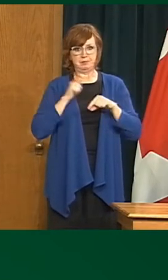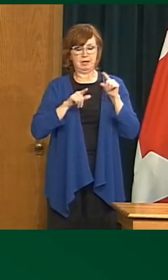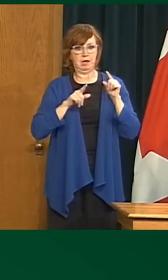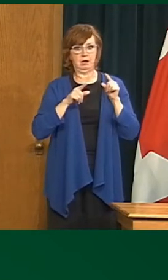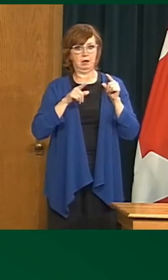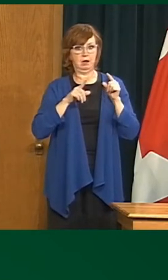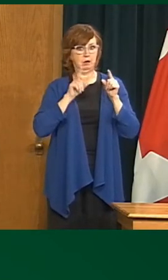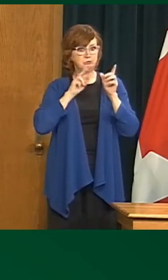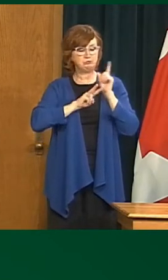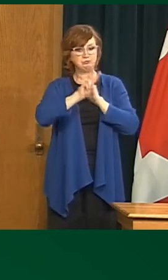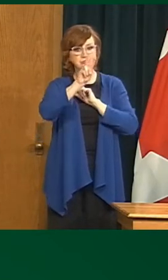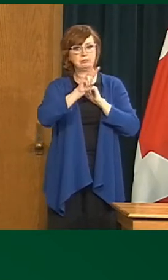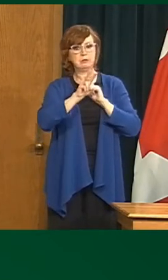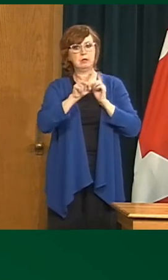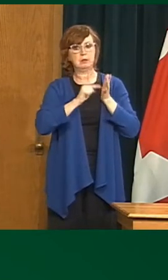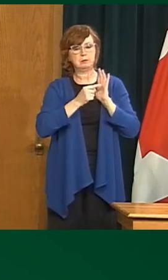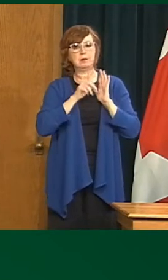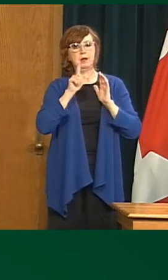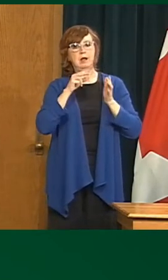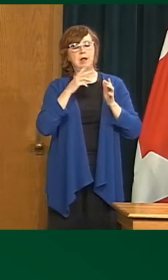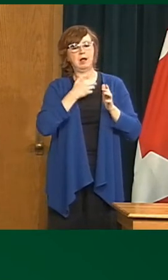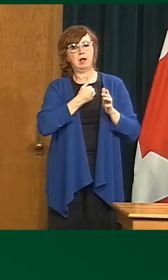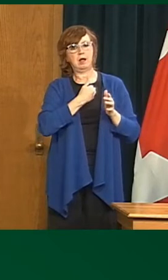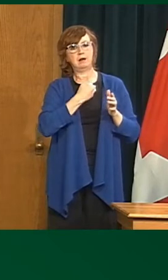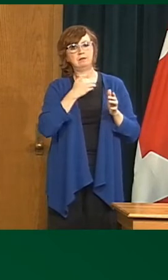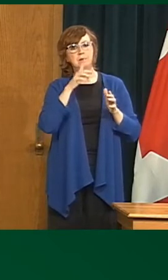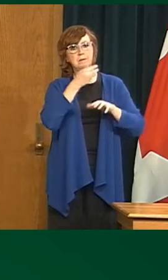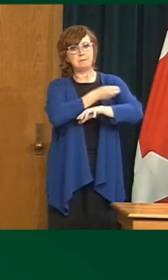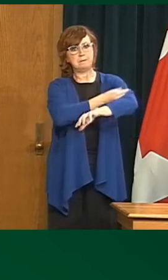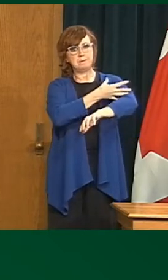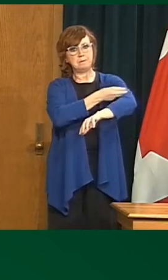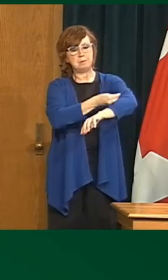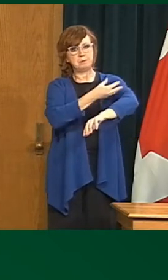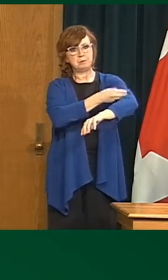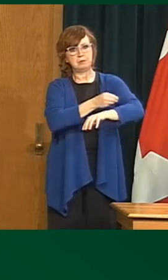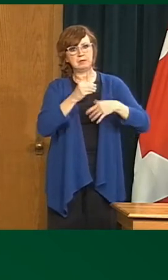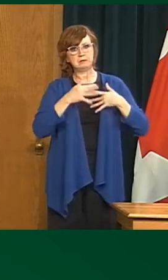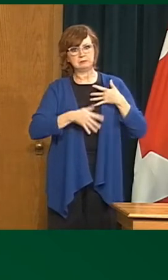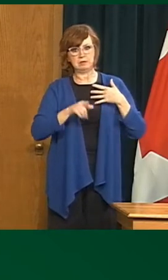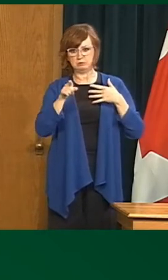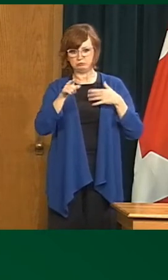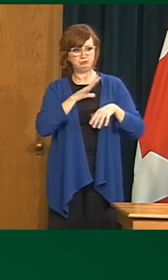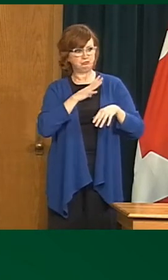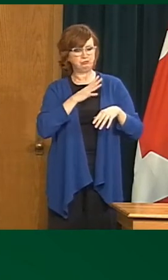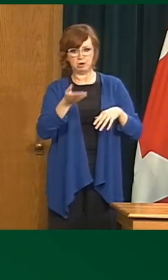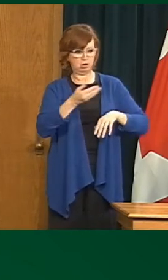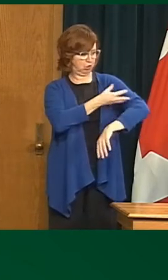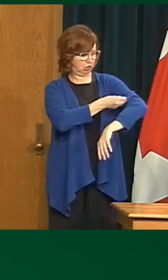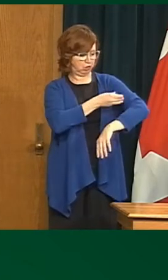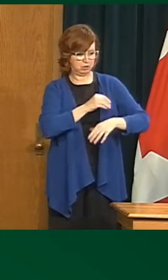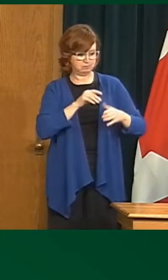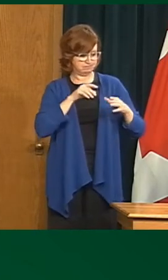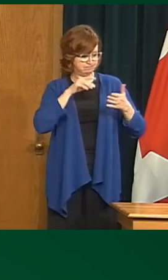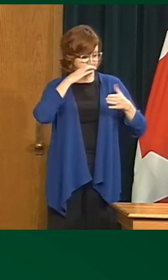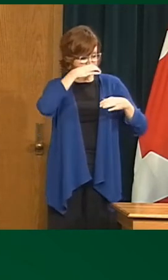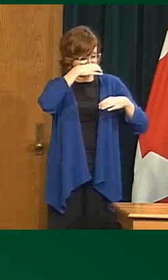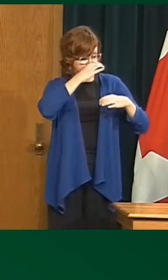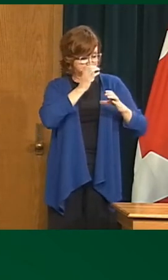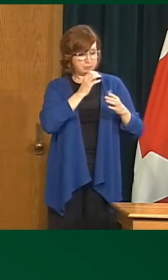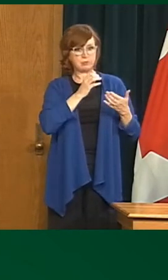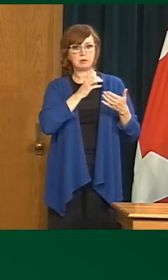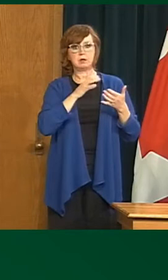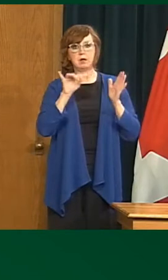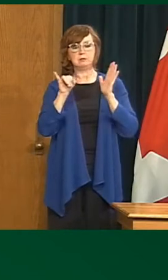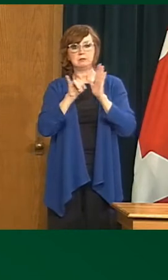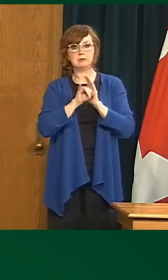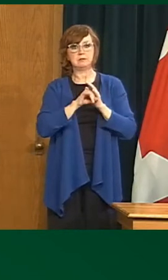multiple decisions that we make in the way of preparing for healthcare outcomes in the way of preparing for really